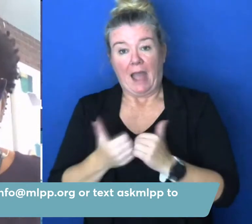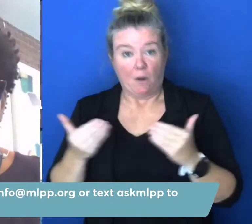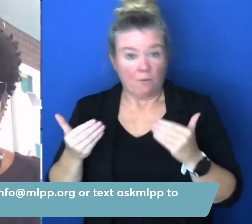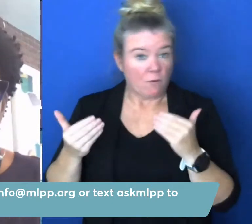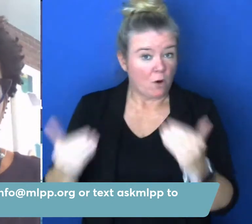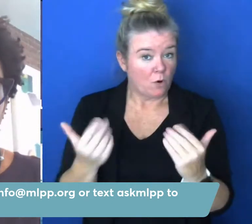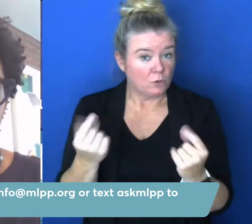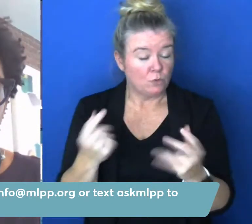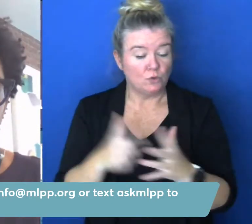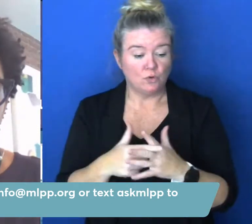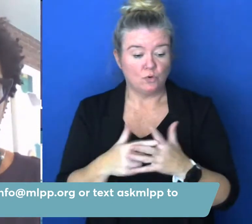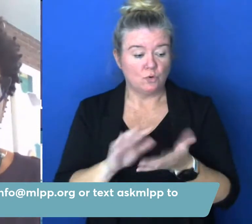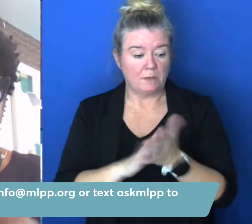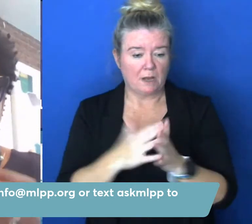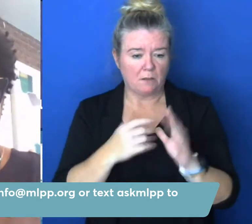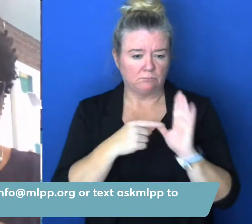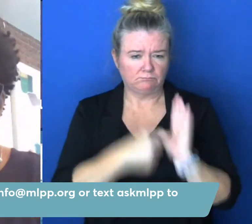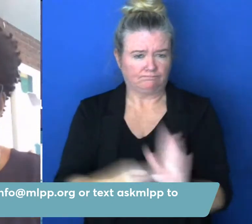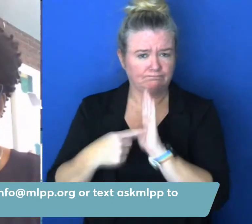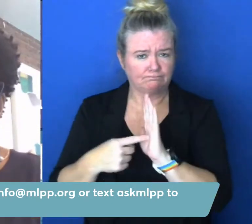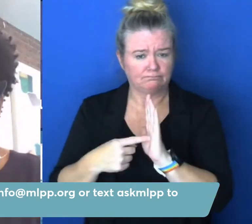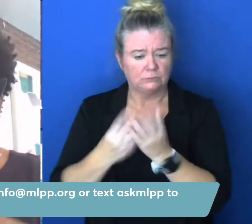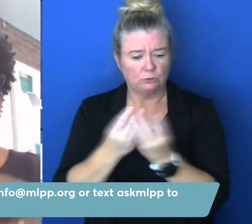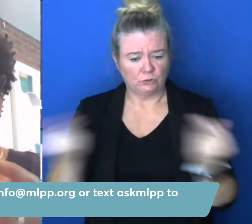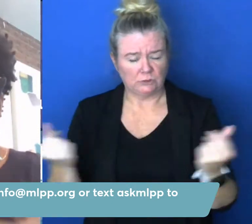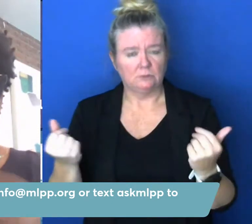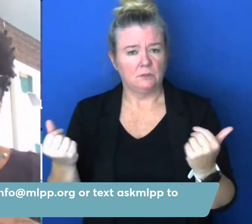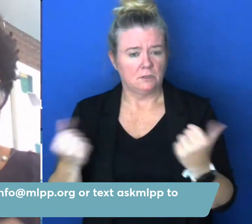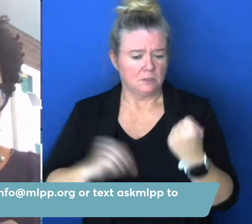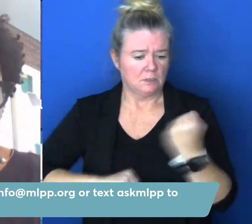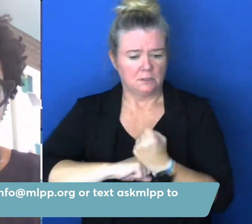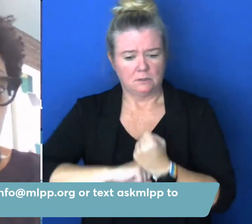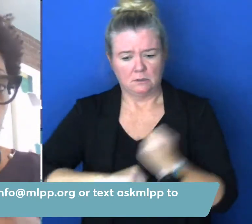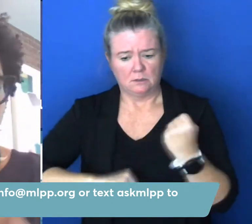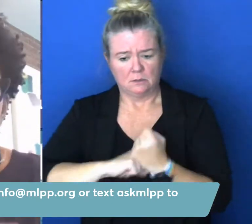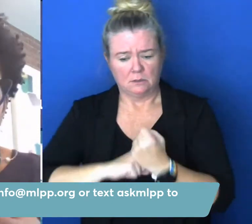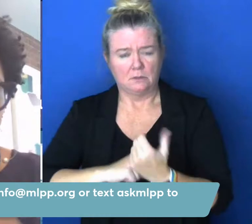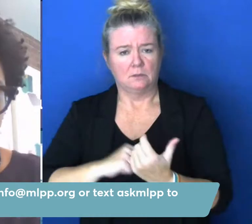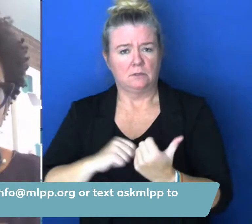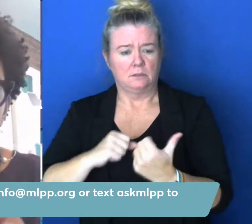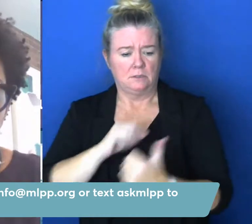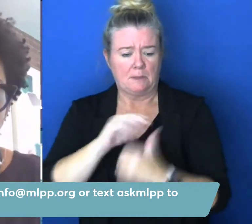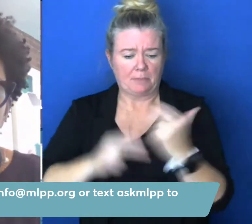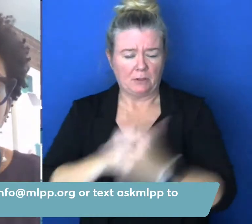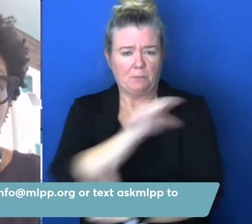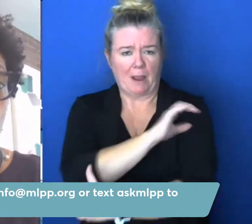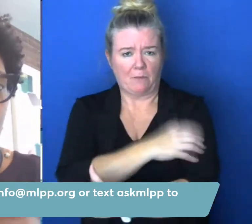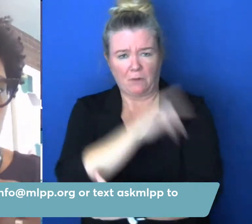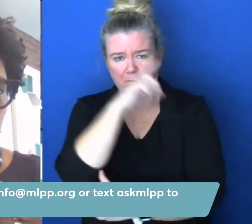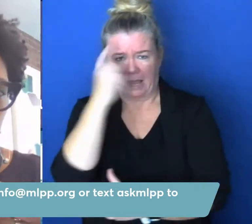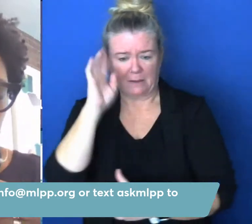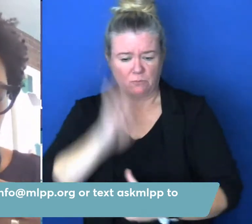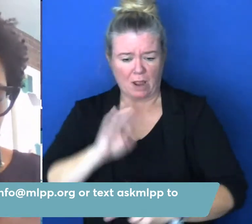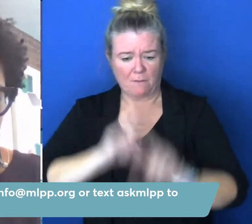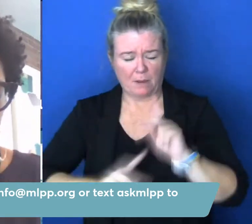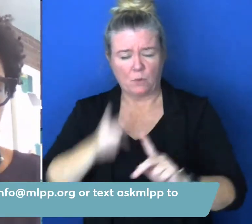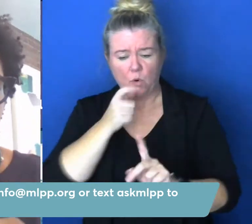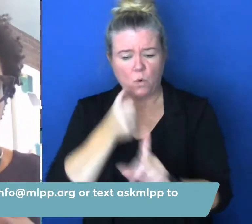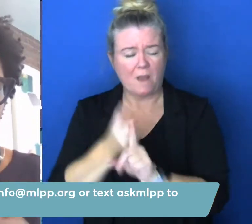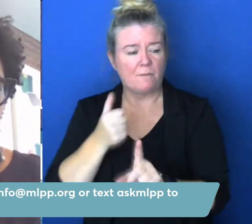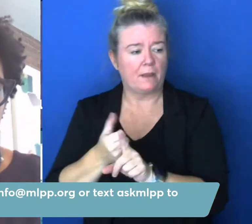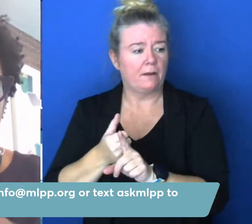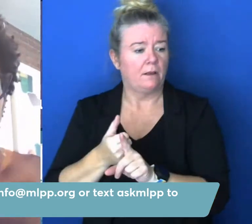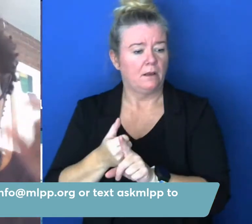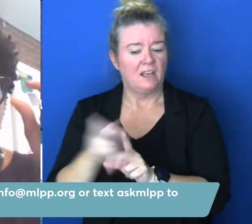to amplify these solutions that are advanced by and build power for Black and Brown folks who have been